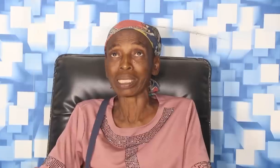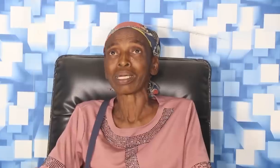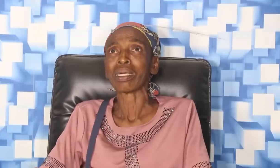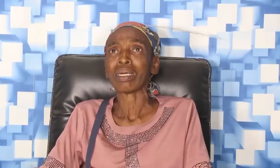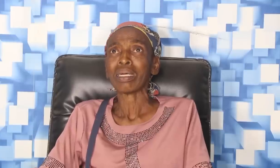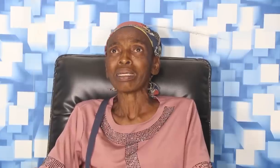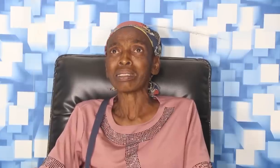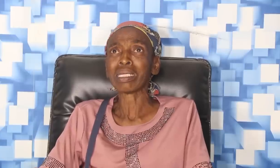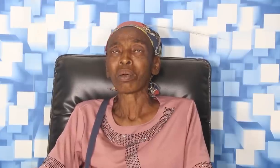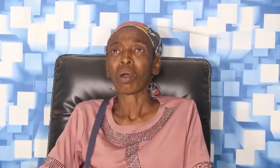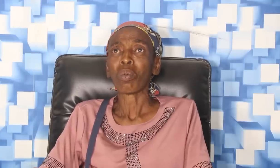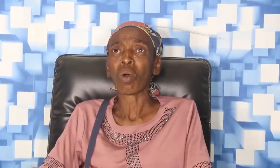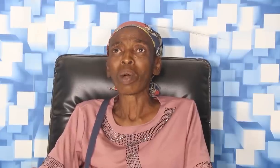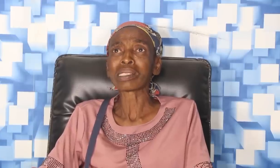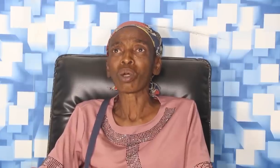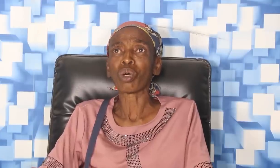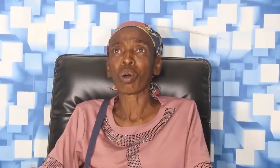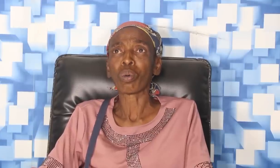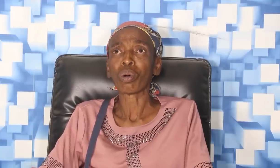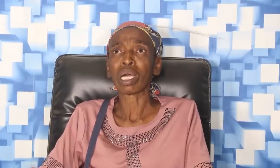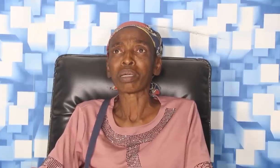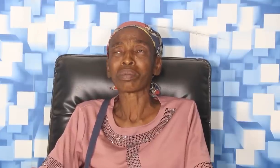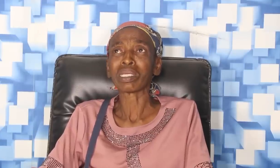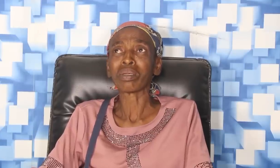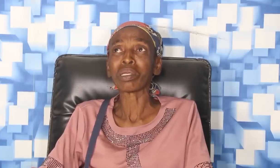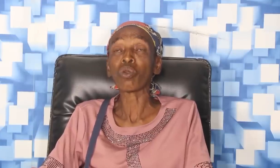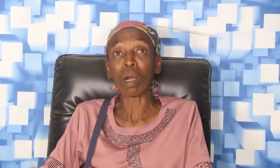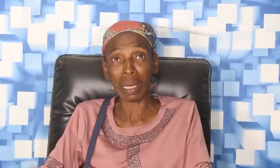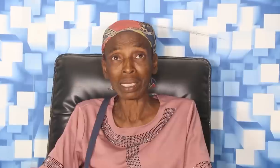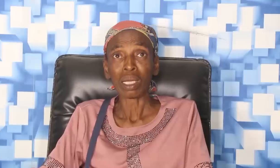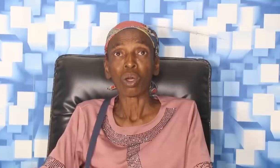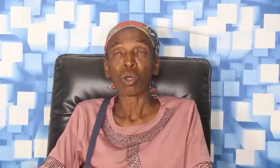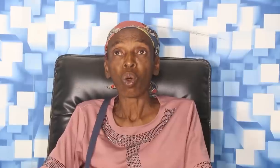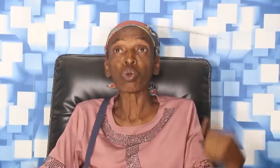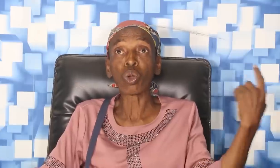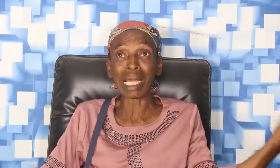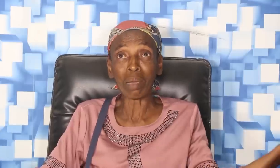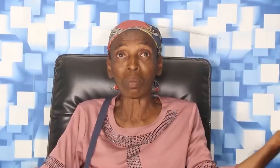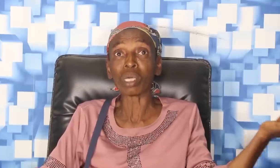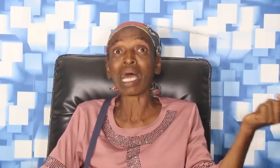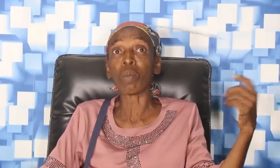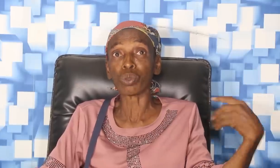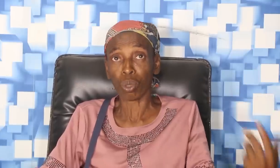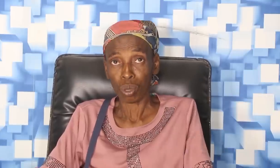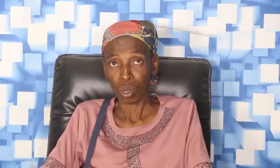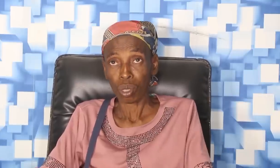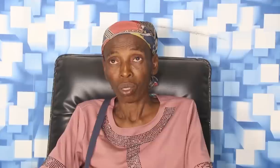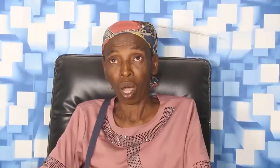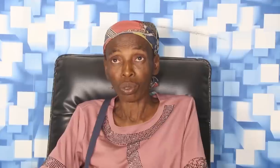is somewhere. Then, when I was here, maybe Lufape, or Rugola Debe, because I am